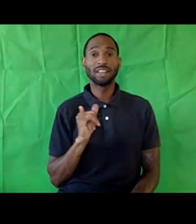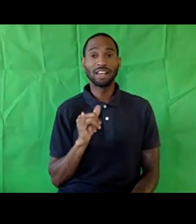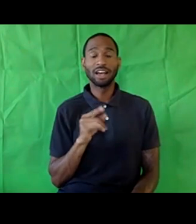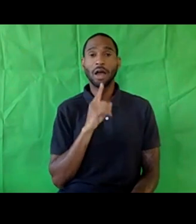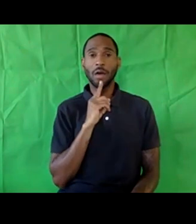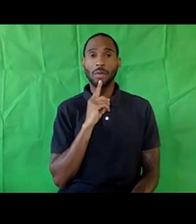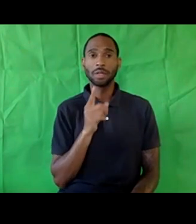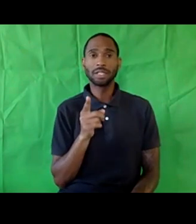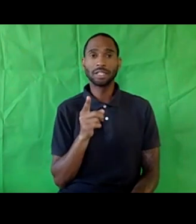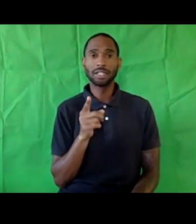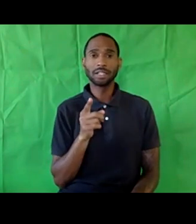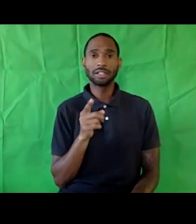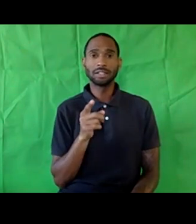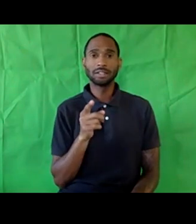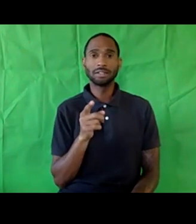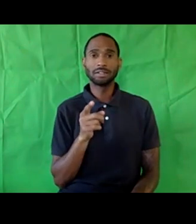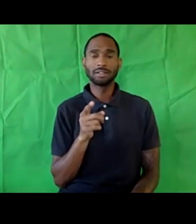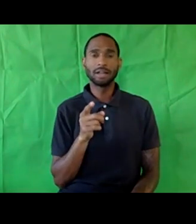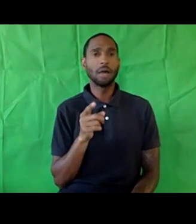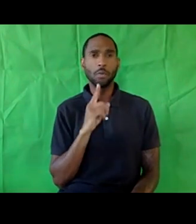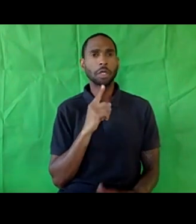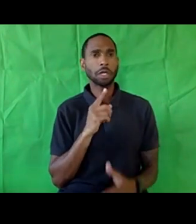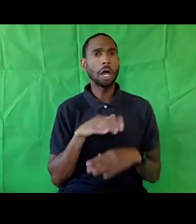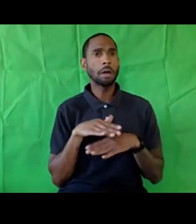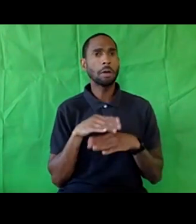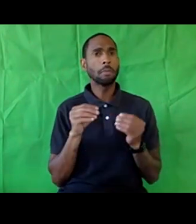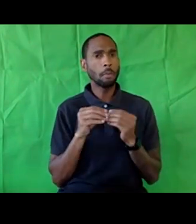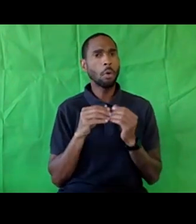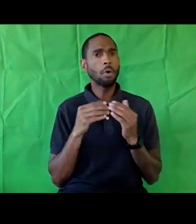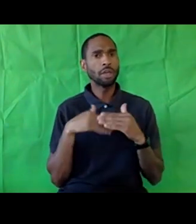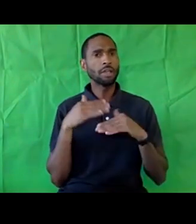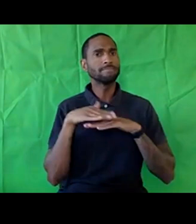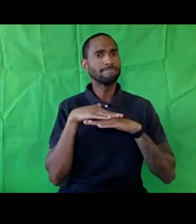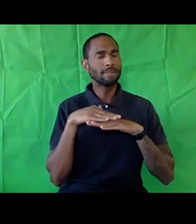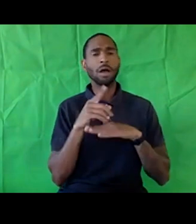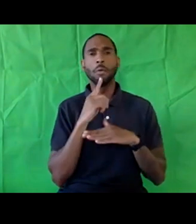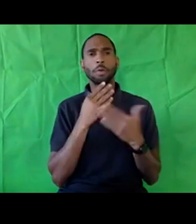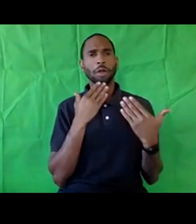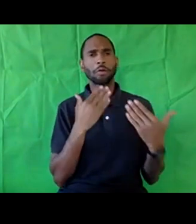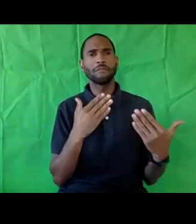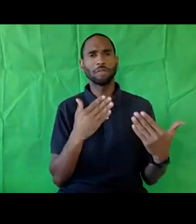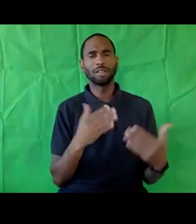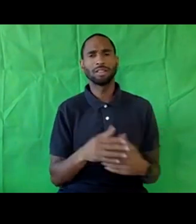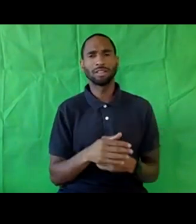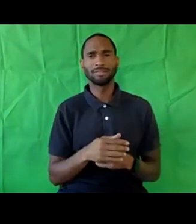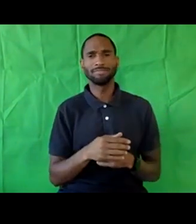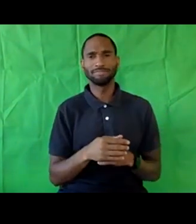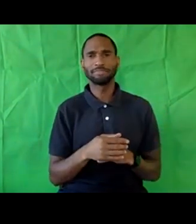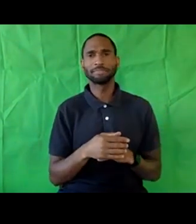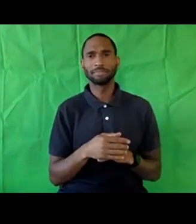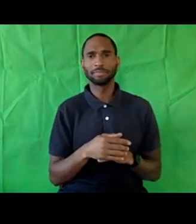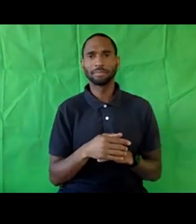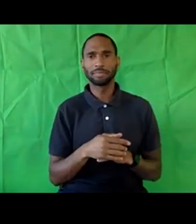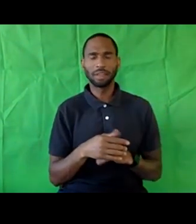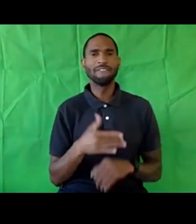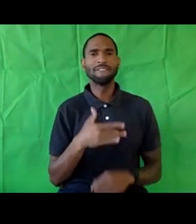got a good little dip into it, and I'm very grateful for I don't know, it just made it